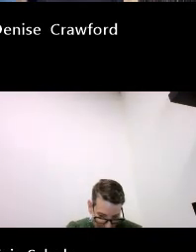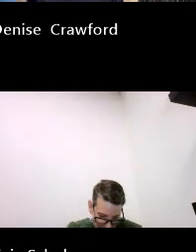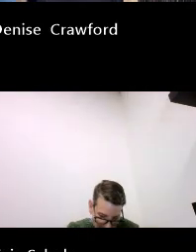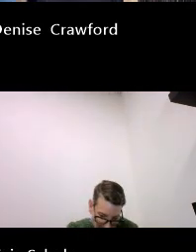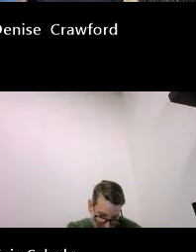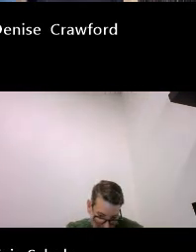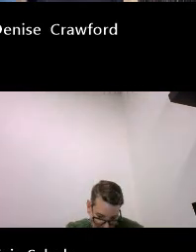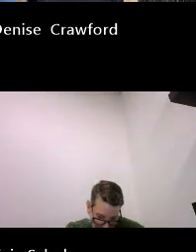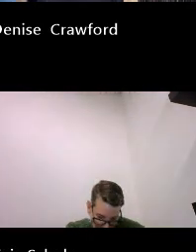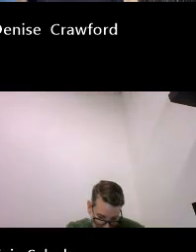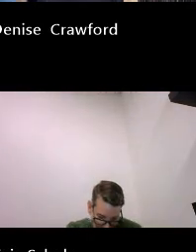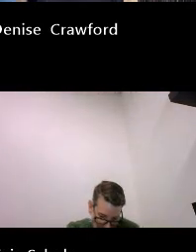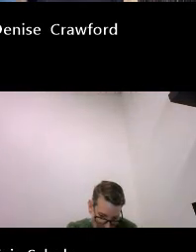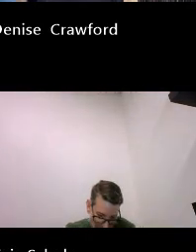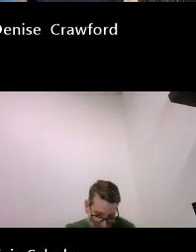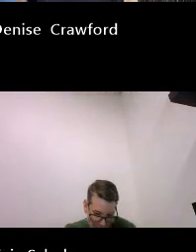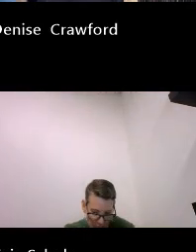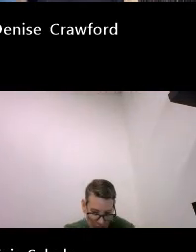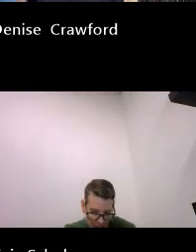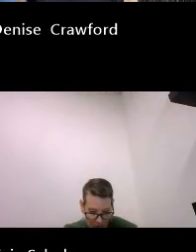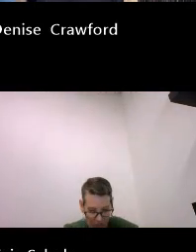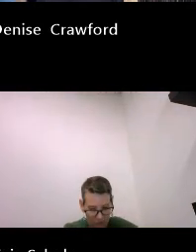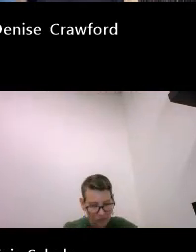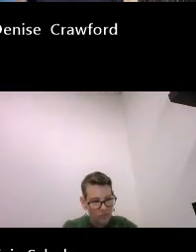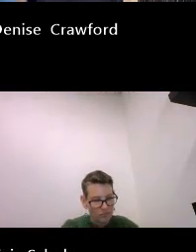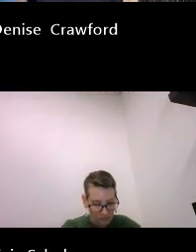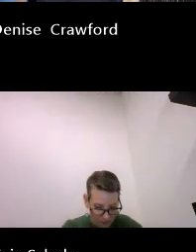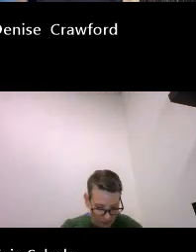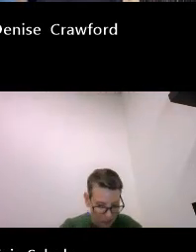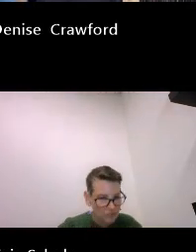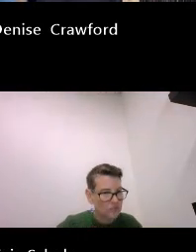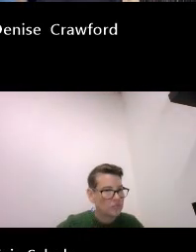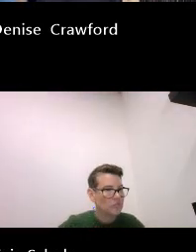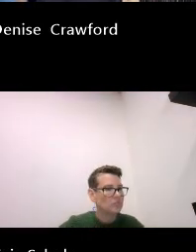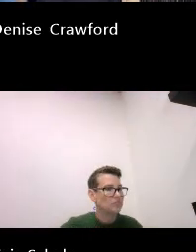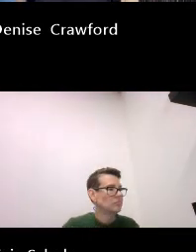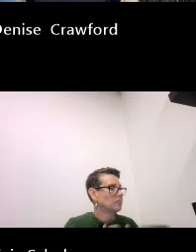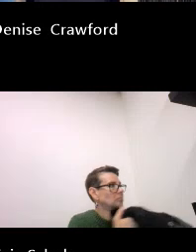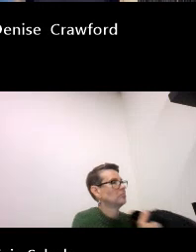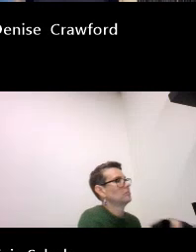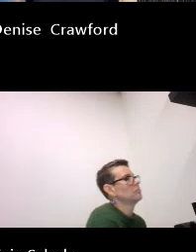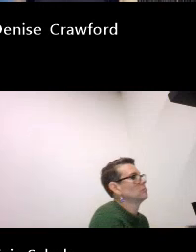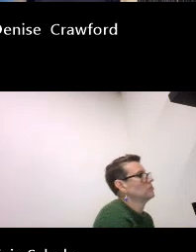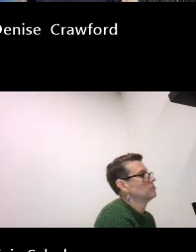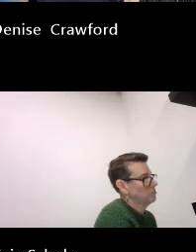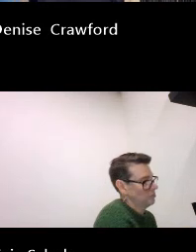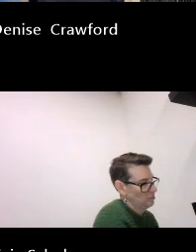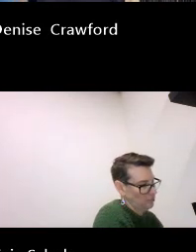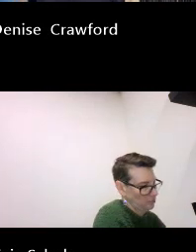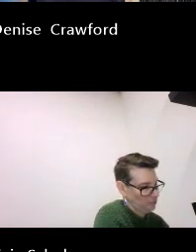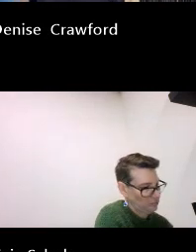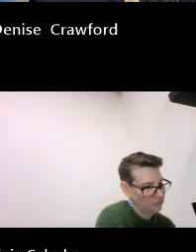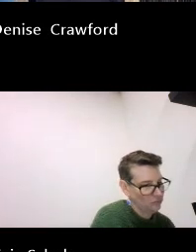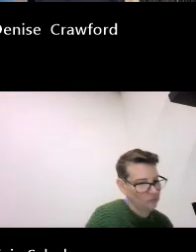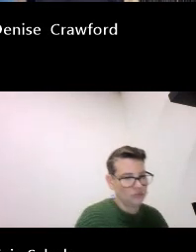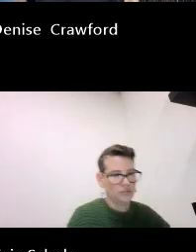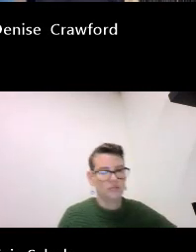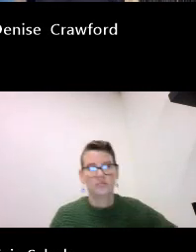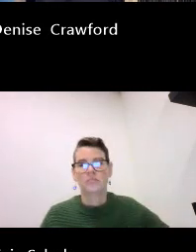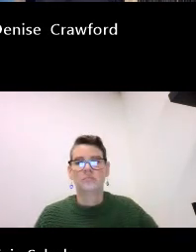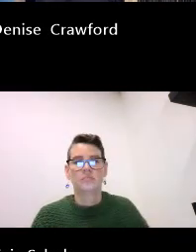the only thing I want to point out in here is there's specific language that has to be at the beginning of every progress